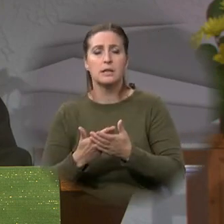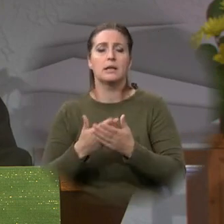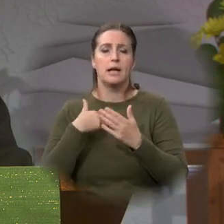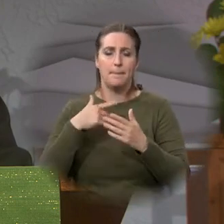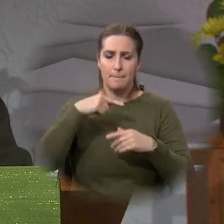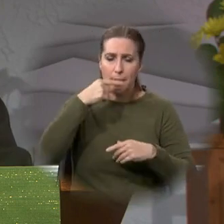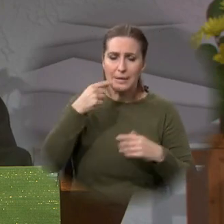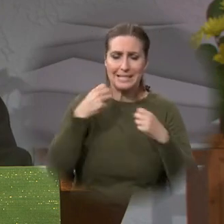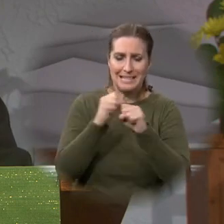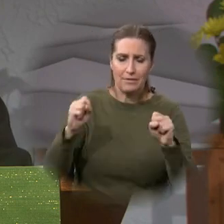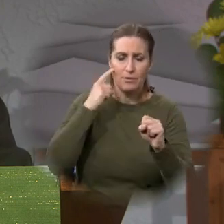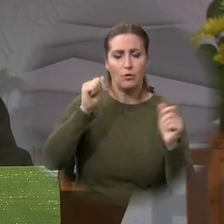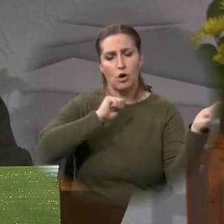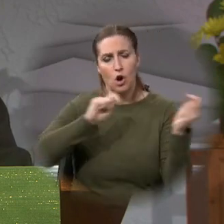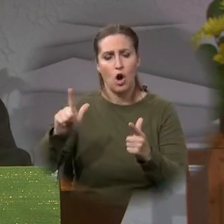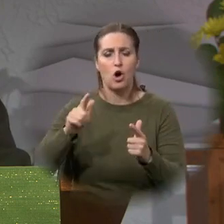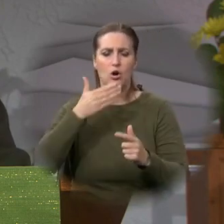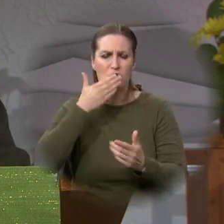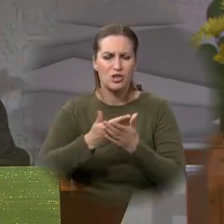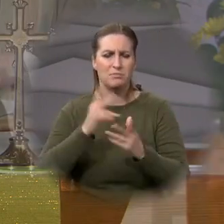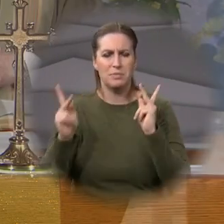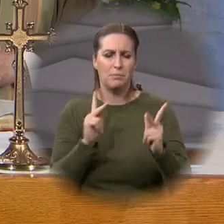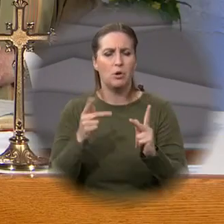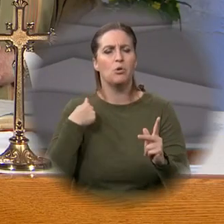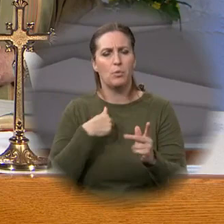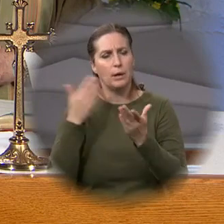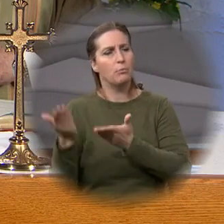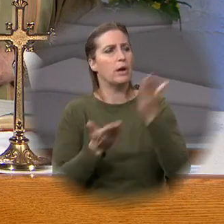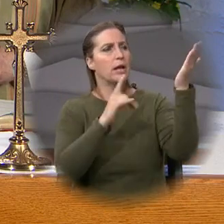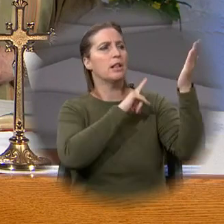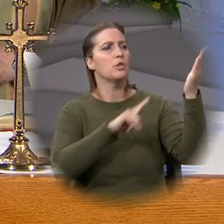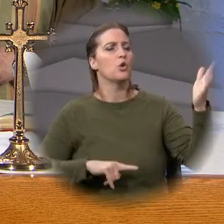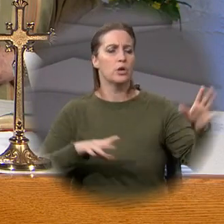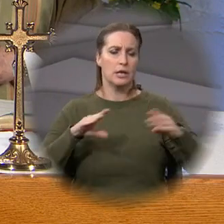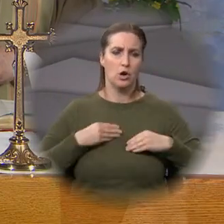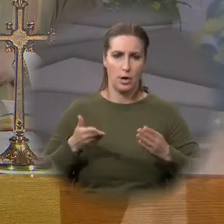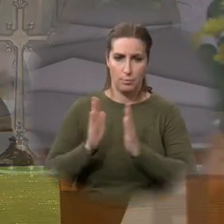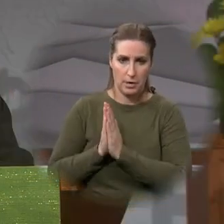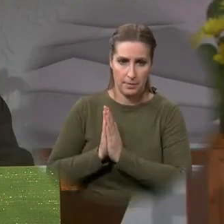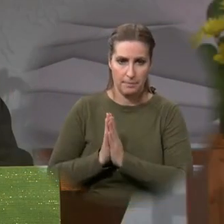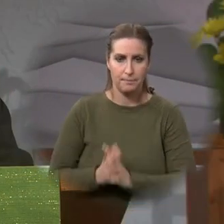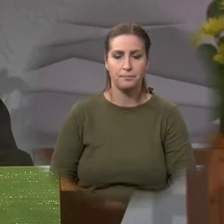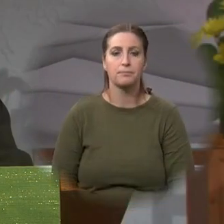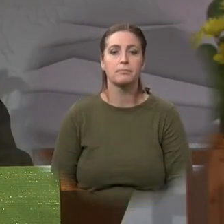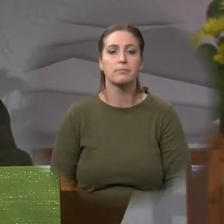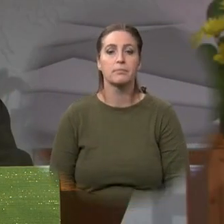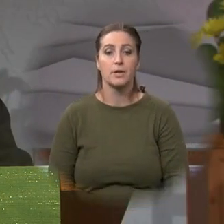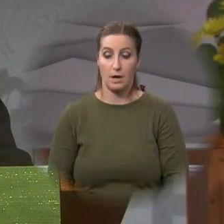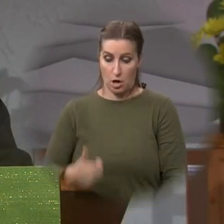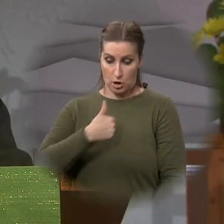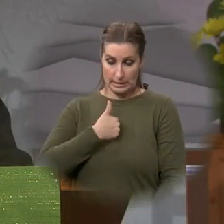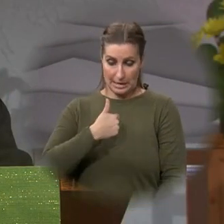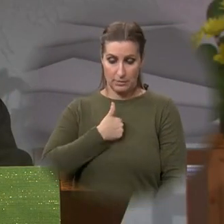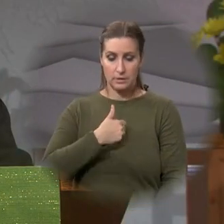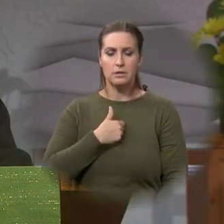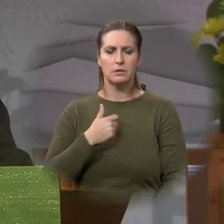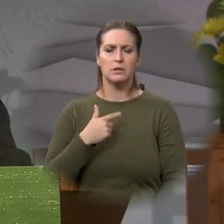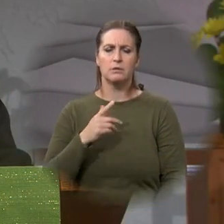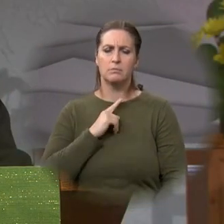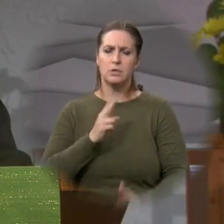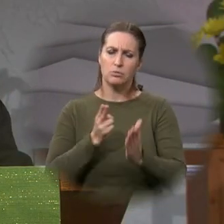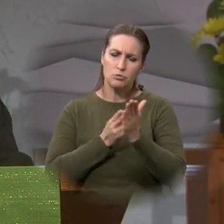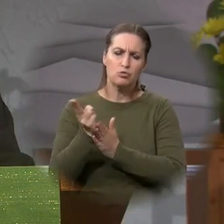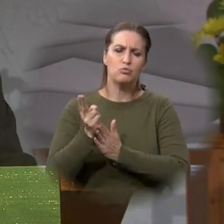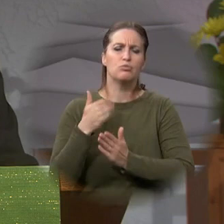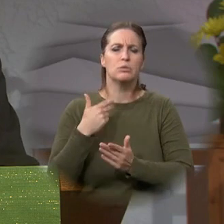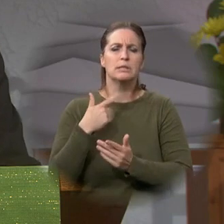safety, and good of all peoples, we pray to the Lord. Lord, hear our prayer. For ourselves, that we will be true